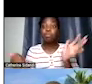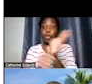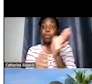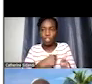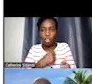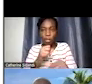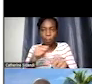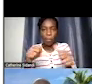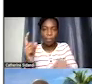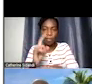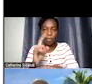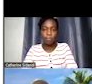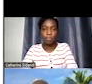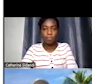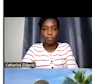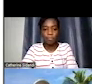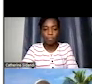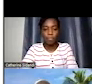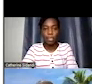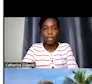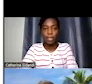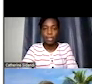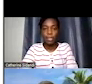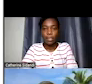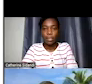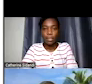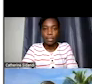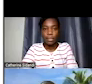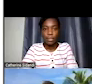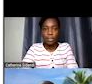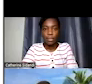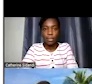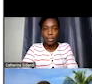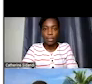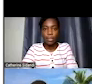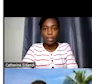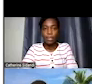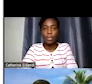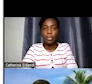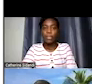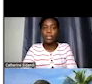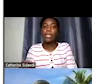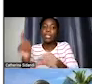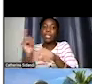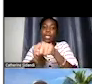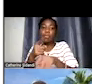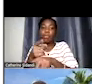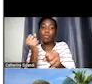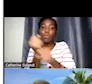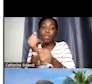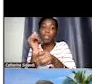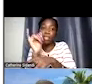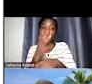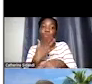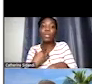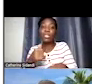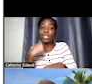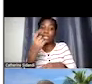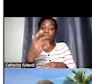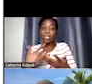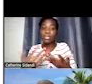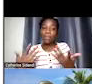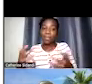system loading. As you're doing that, I want to give you a context of what happened with one of my friends.